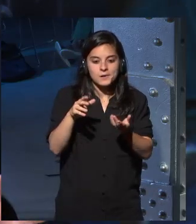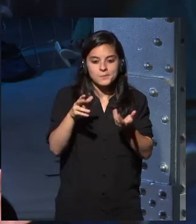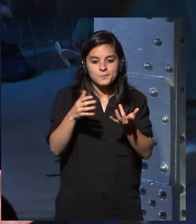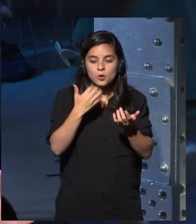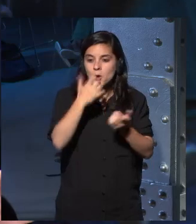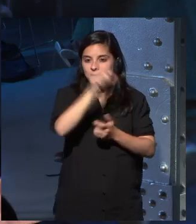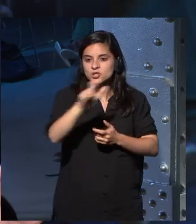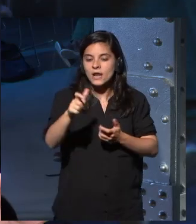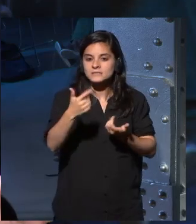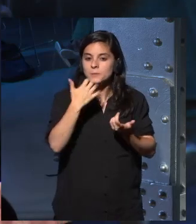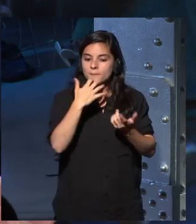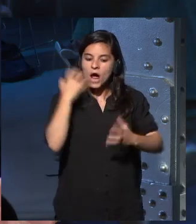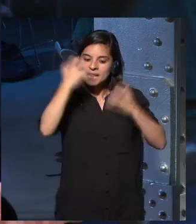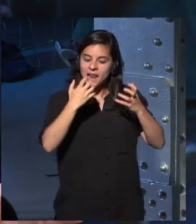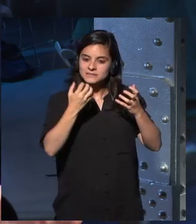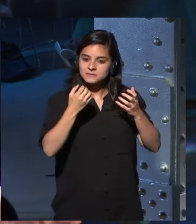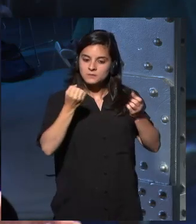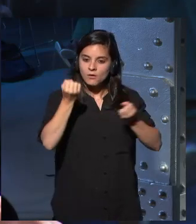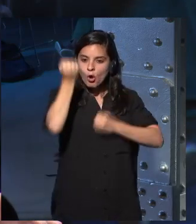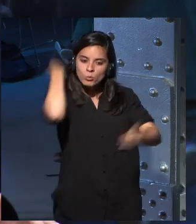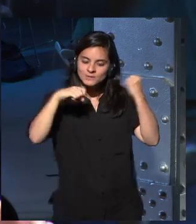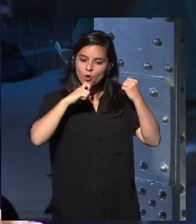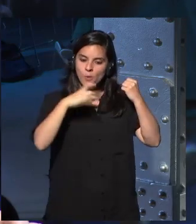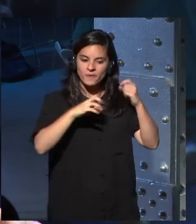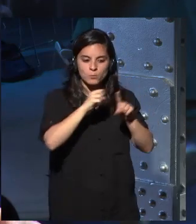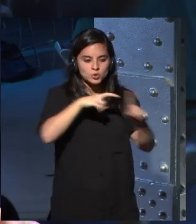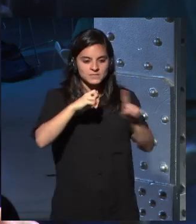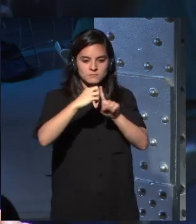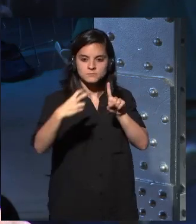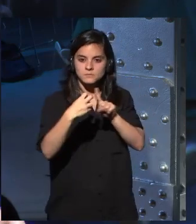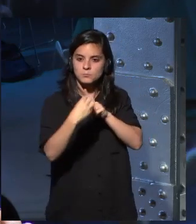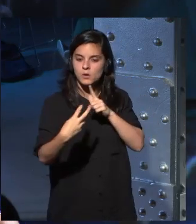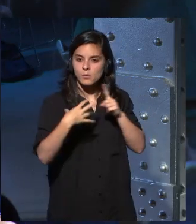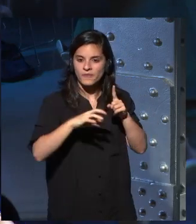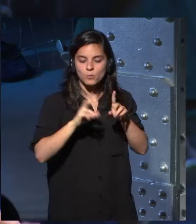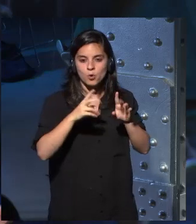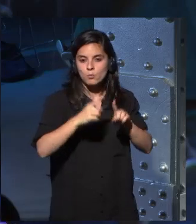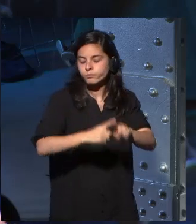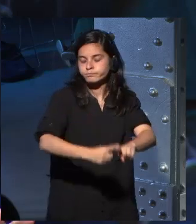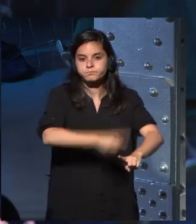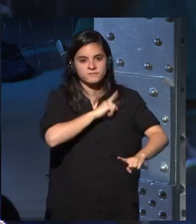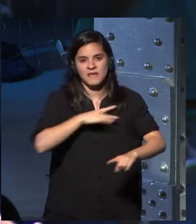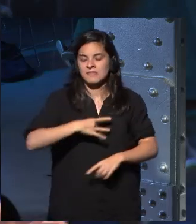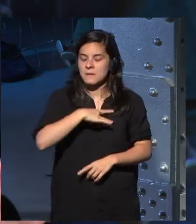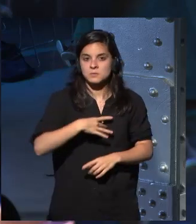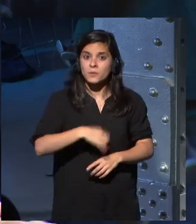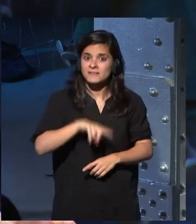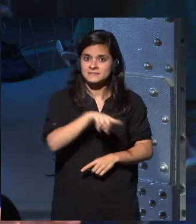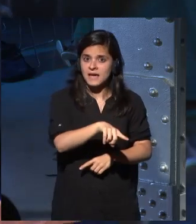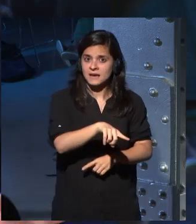her own views might be so idiosyncratic, so extreme, that she may be placing